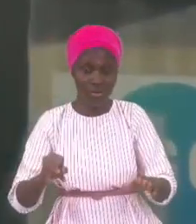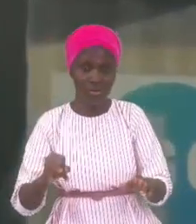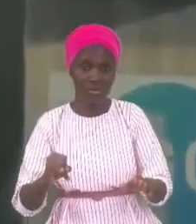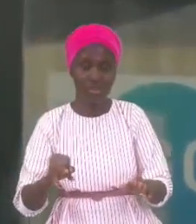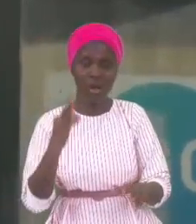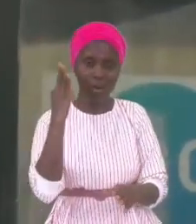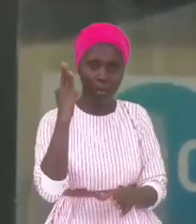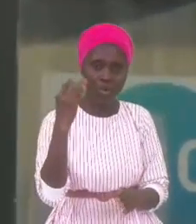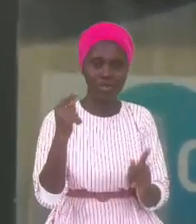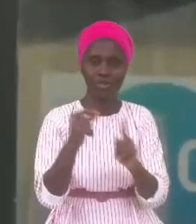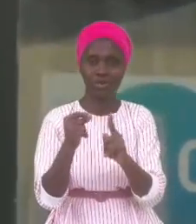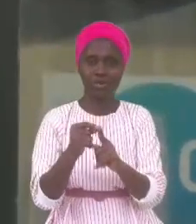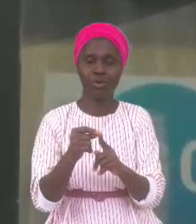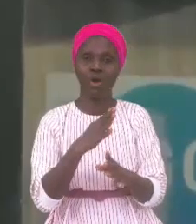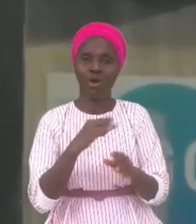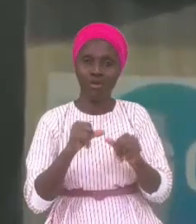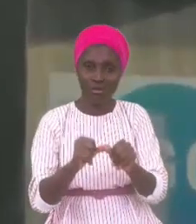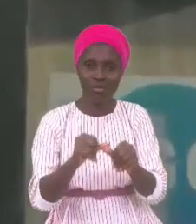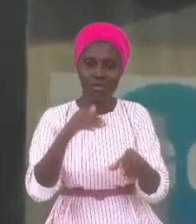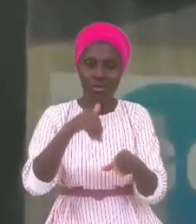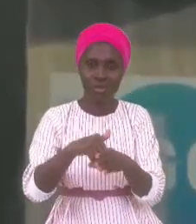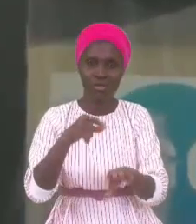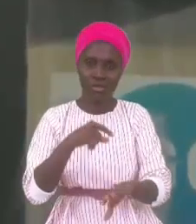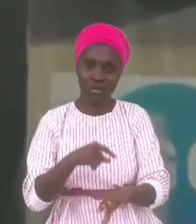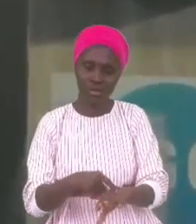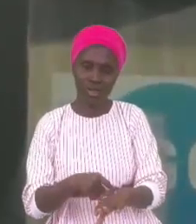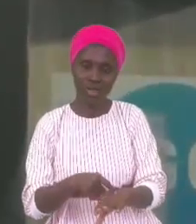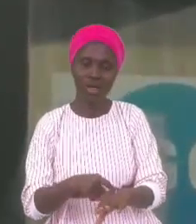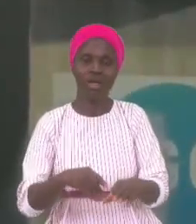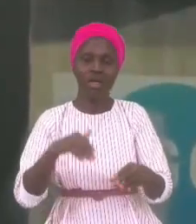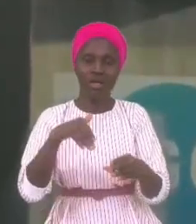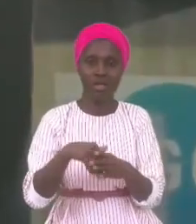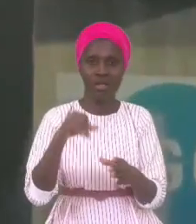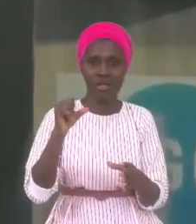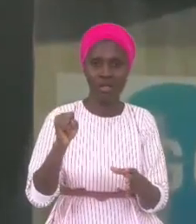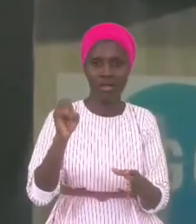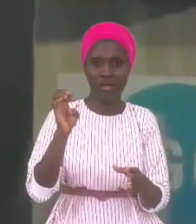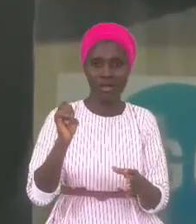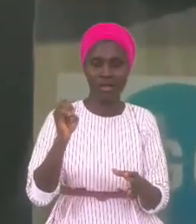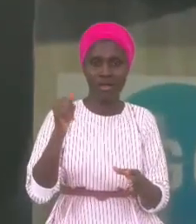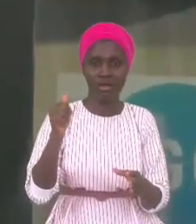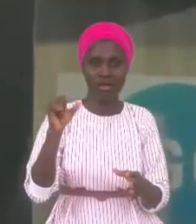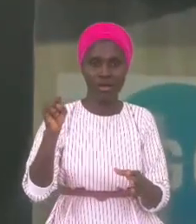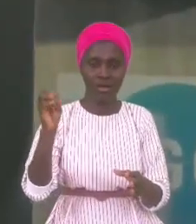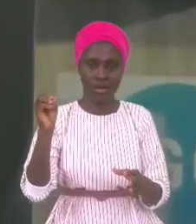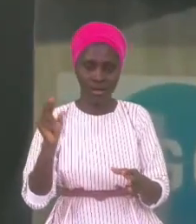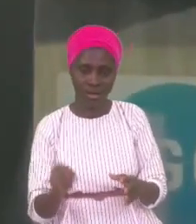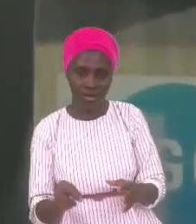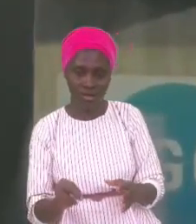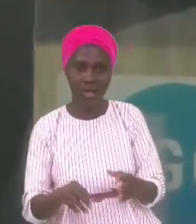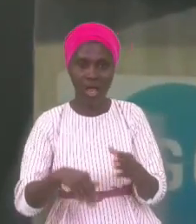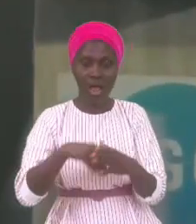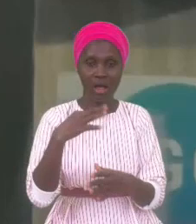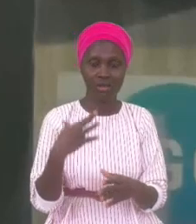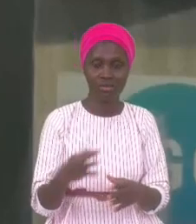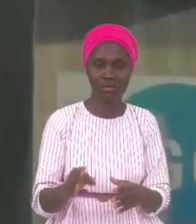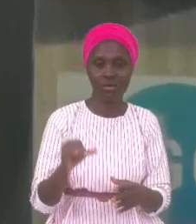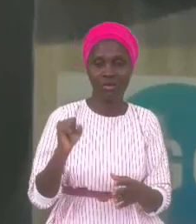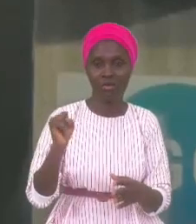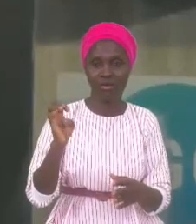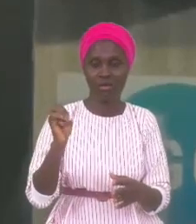Be instant in season, out of season. Reprove, rebuke, and exhort without